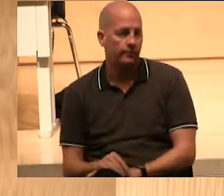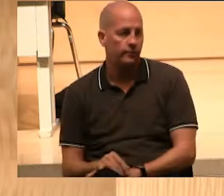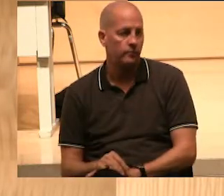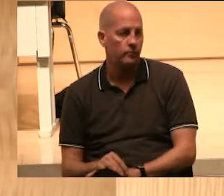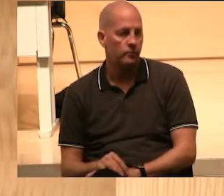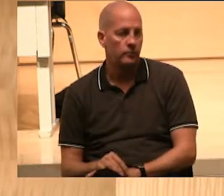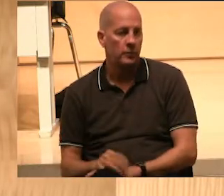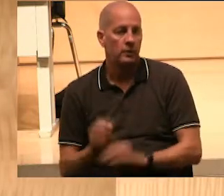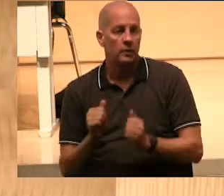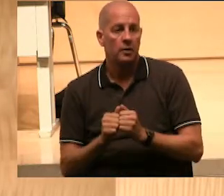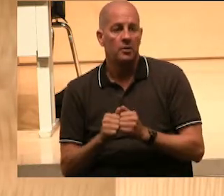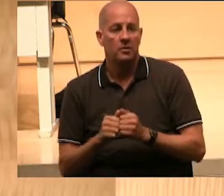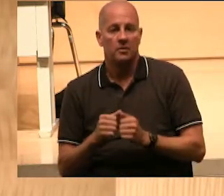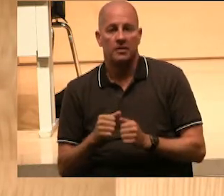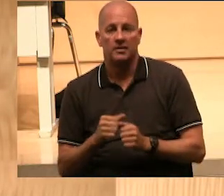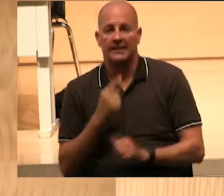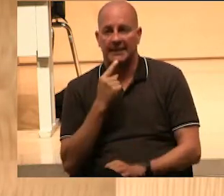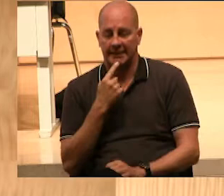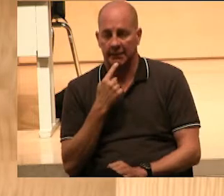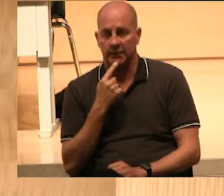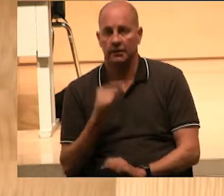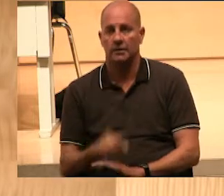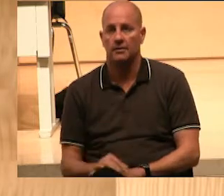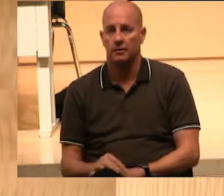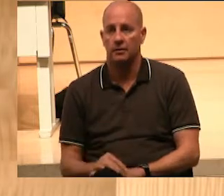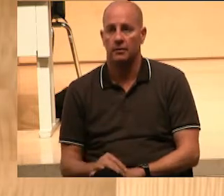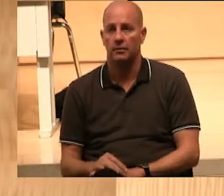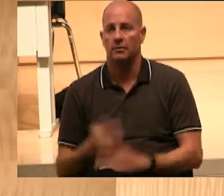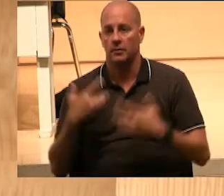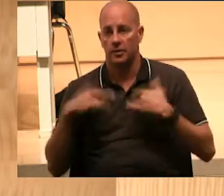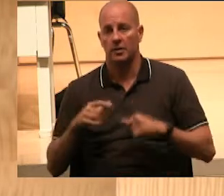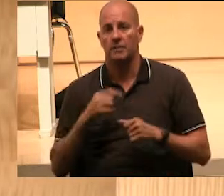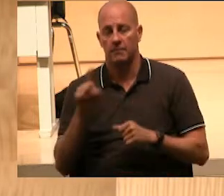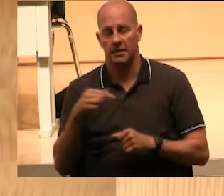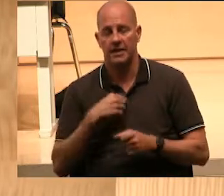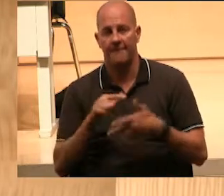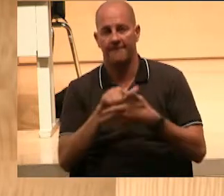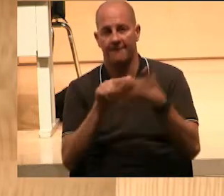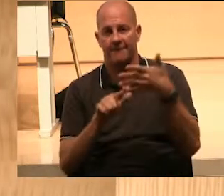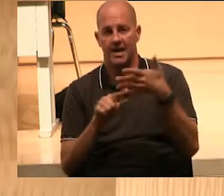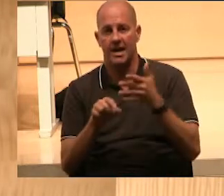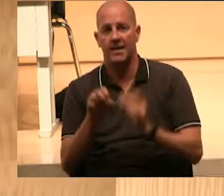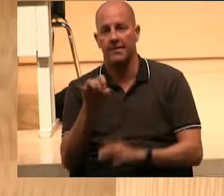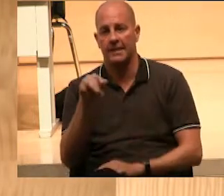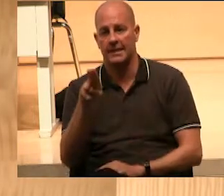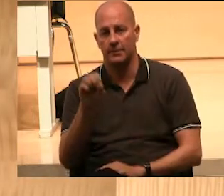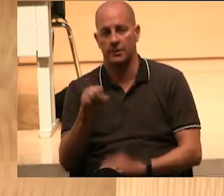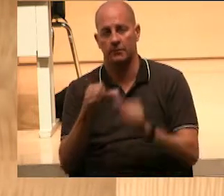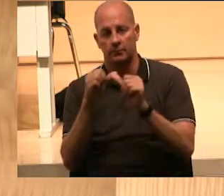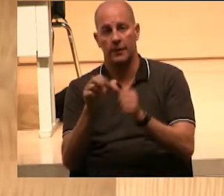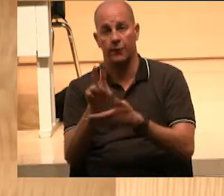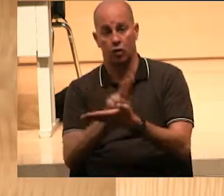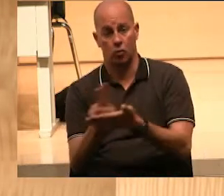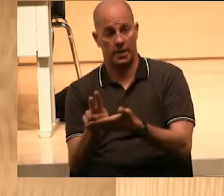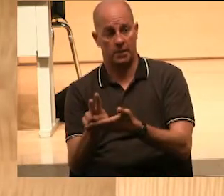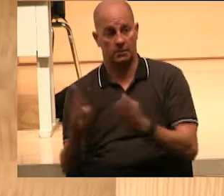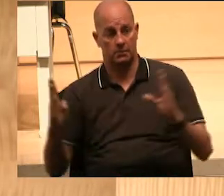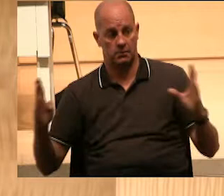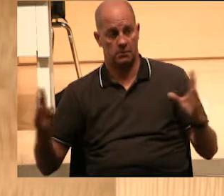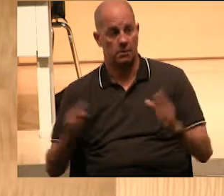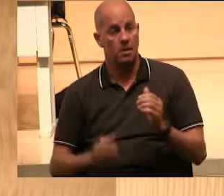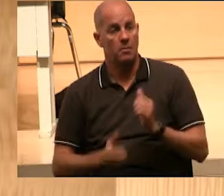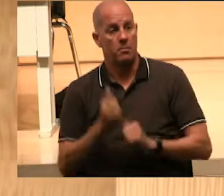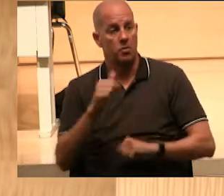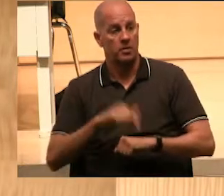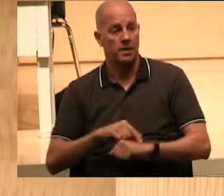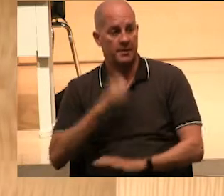So with major depression disorder, you have to have at least 5 symptoms during a 2-week period for most of the day, nearly every